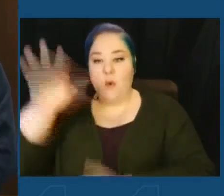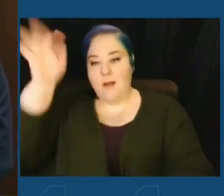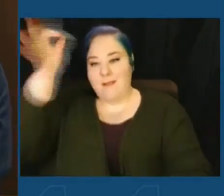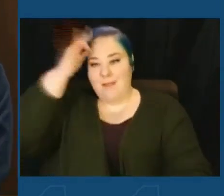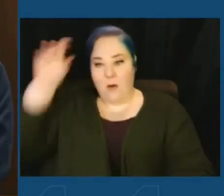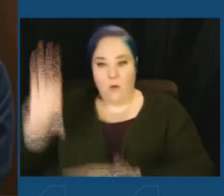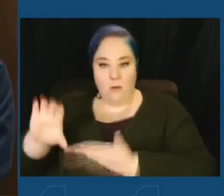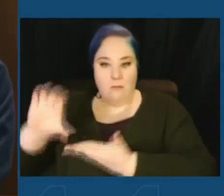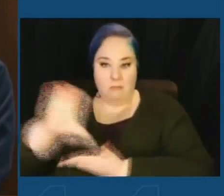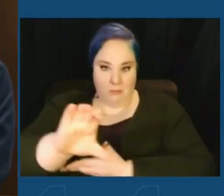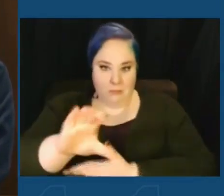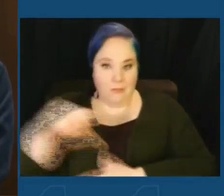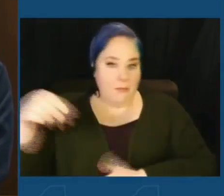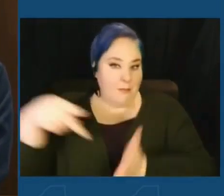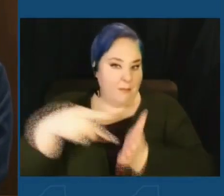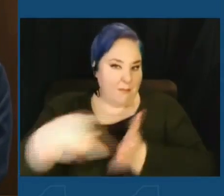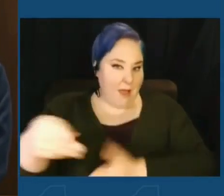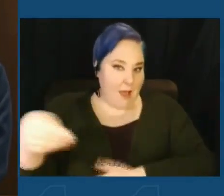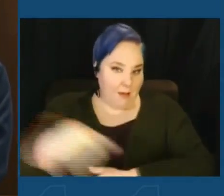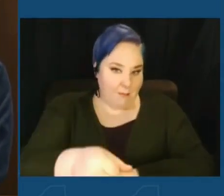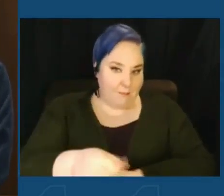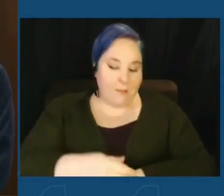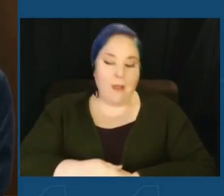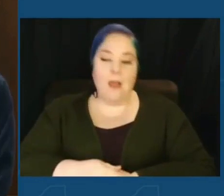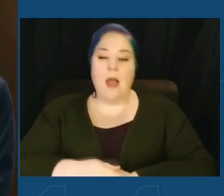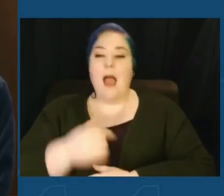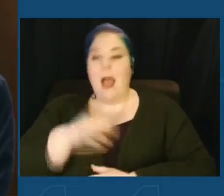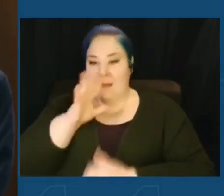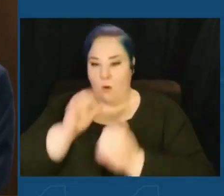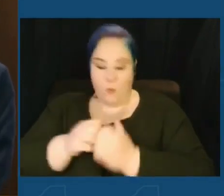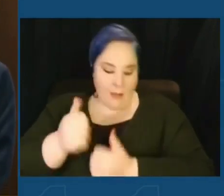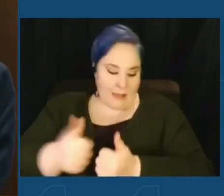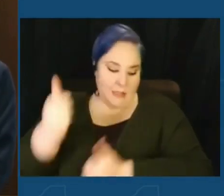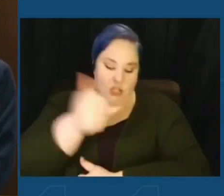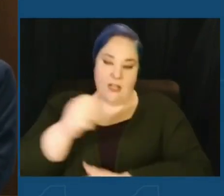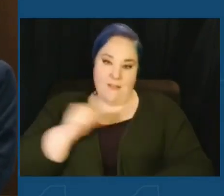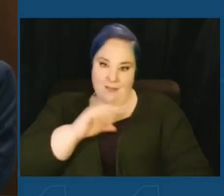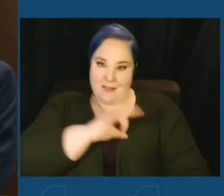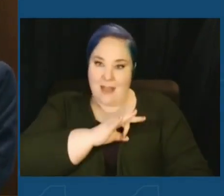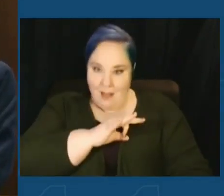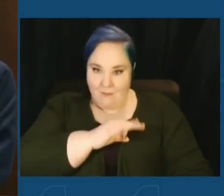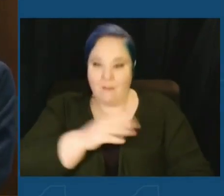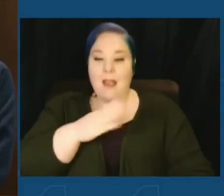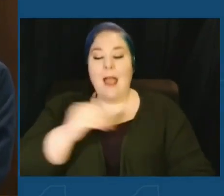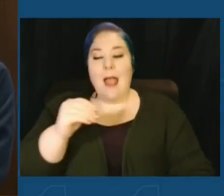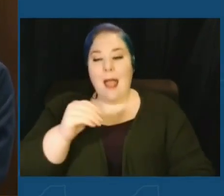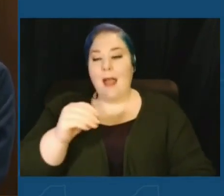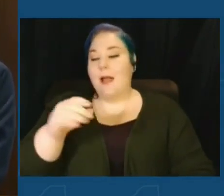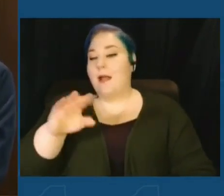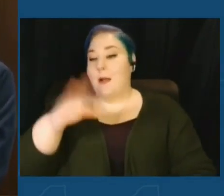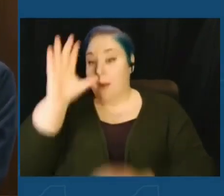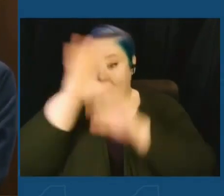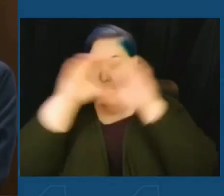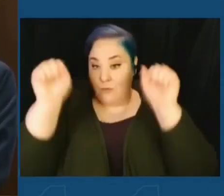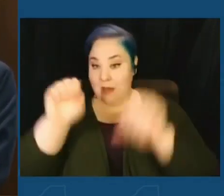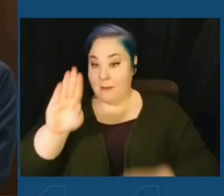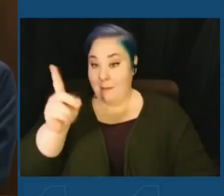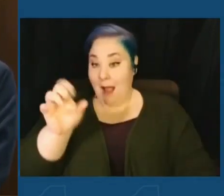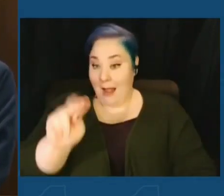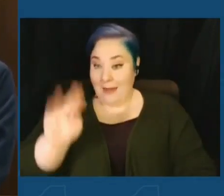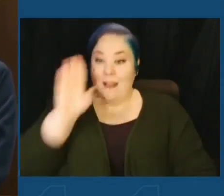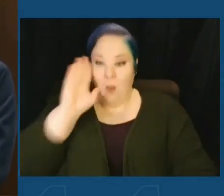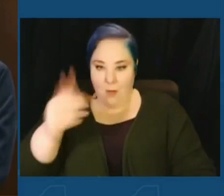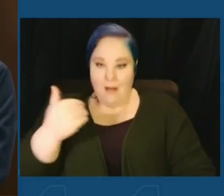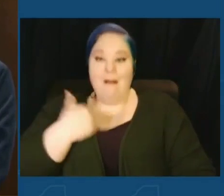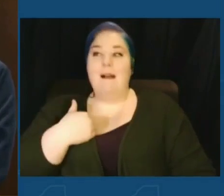as we've all spoken to, but I spoke to the Chief of Staff to President Biden on Christmas Day, they said they'll have almost an immediate turnaround for